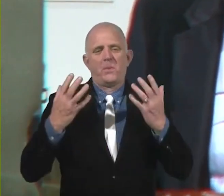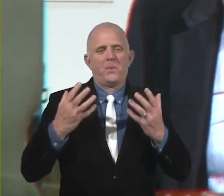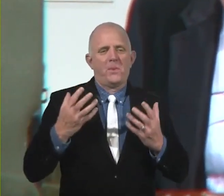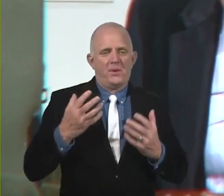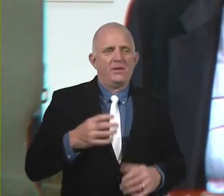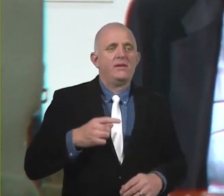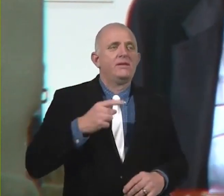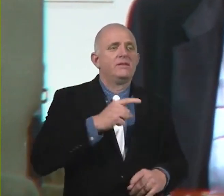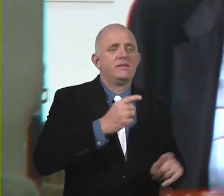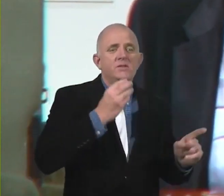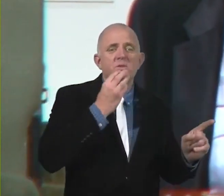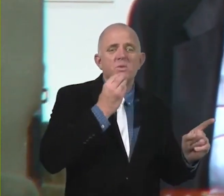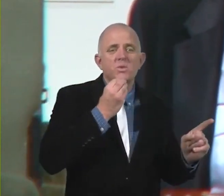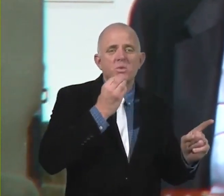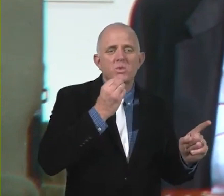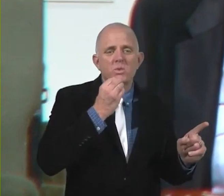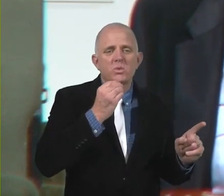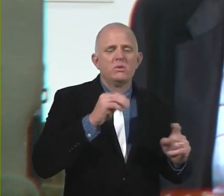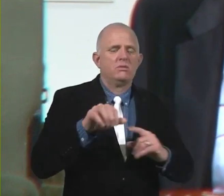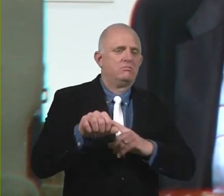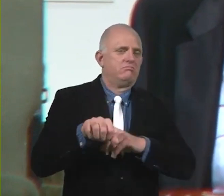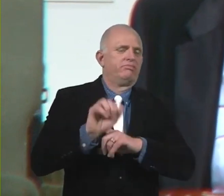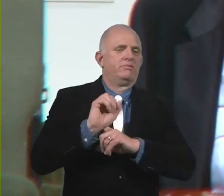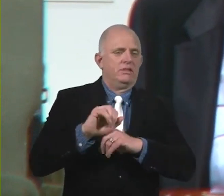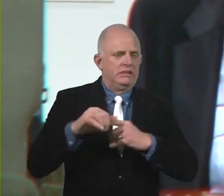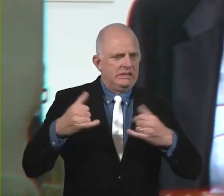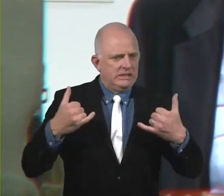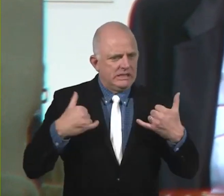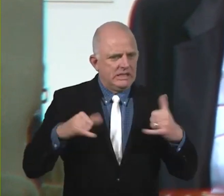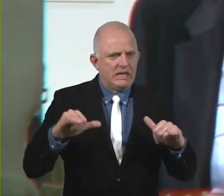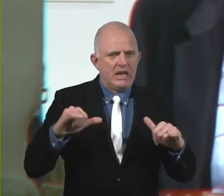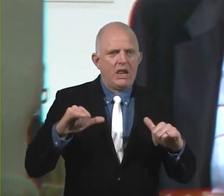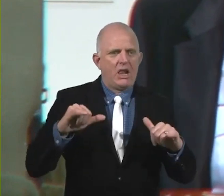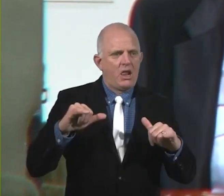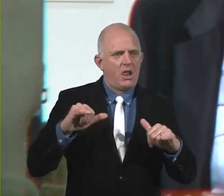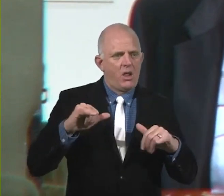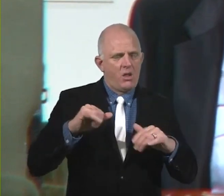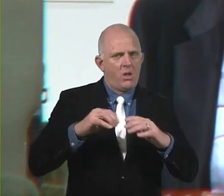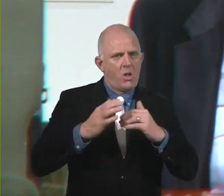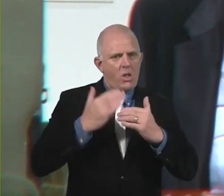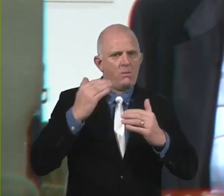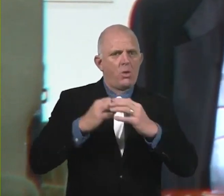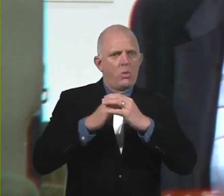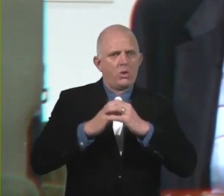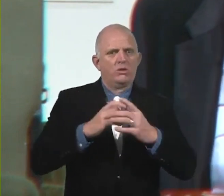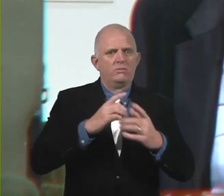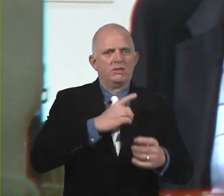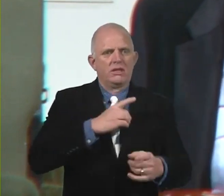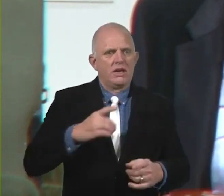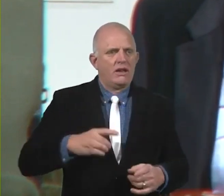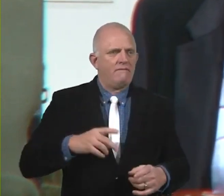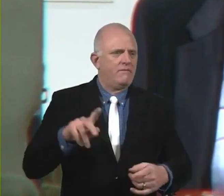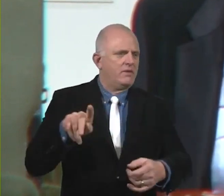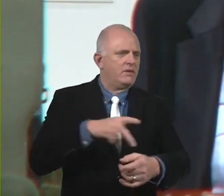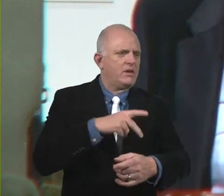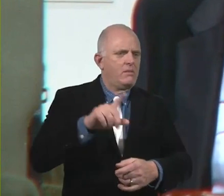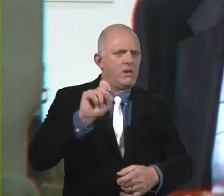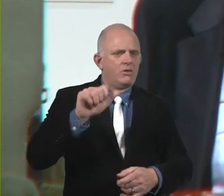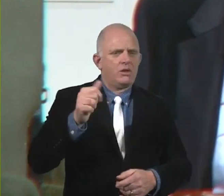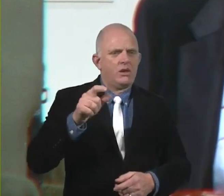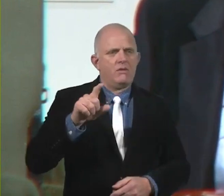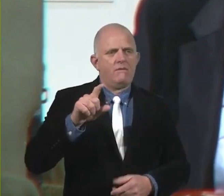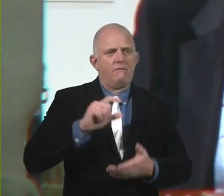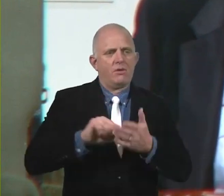You know, they still almost worship David. In Psalm 110 and verse 1, the Lord said unto my